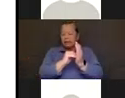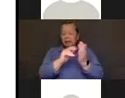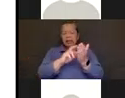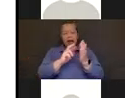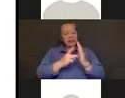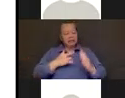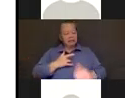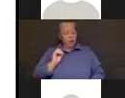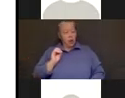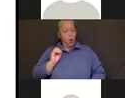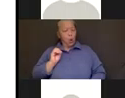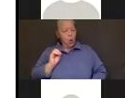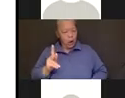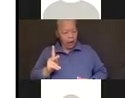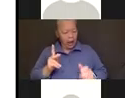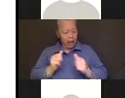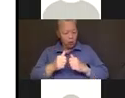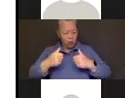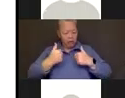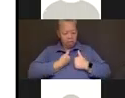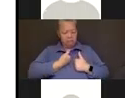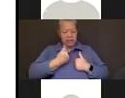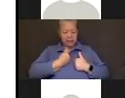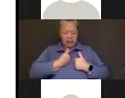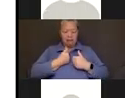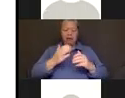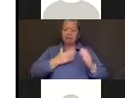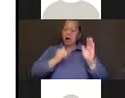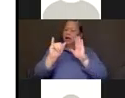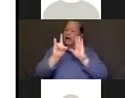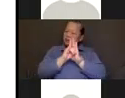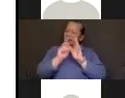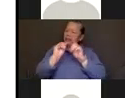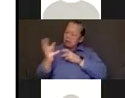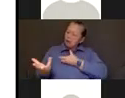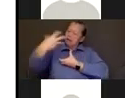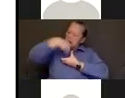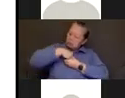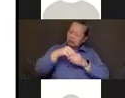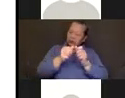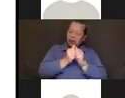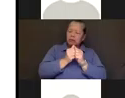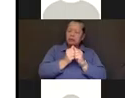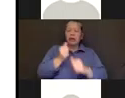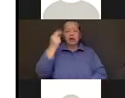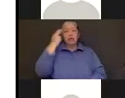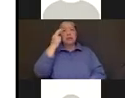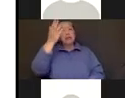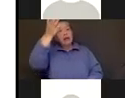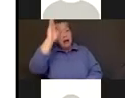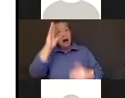that my identities represent, and knowing that God has called